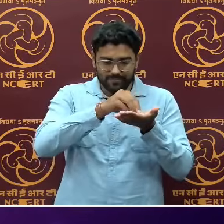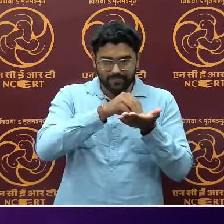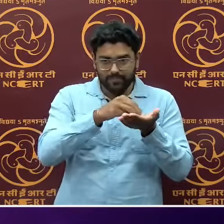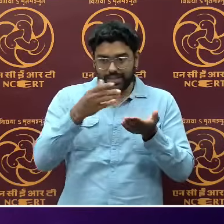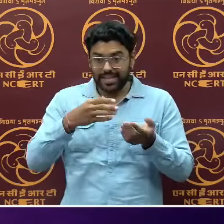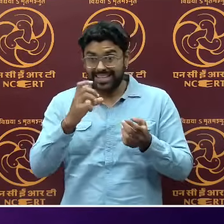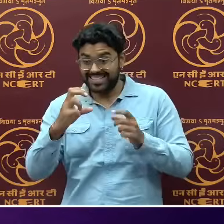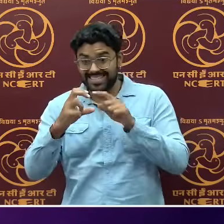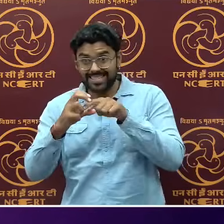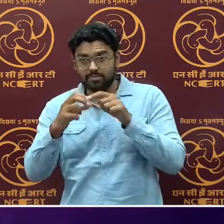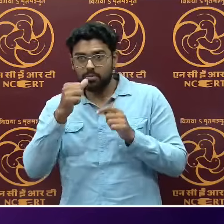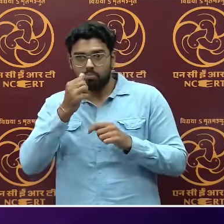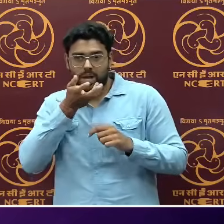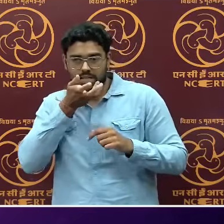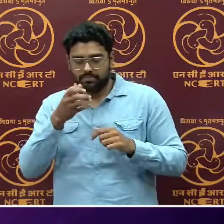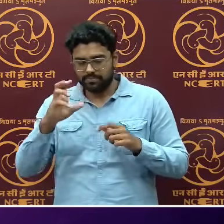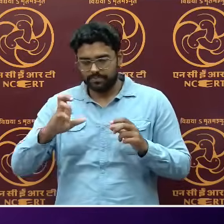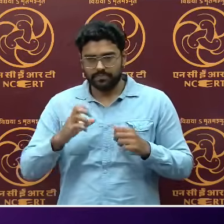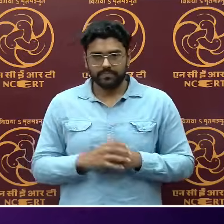do,